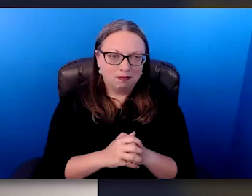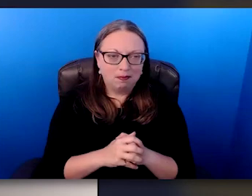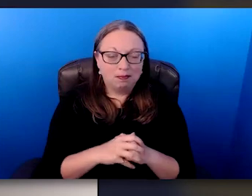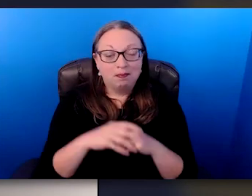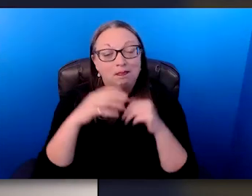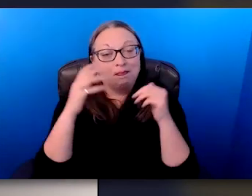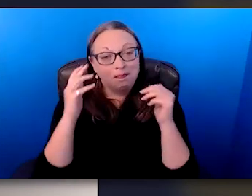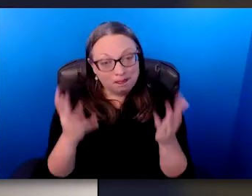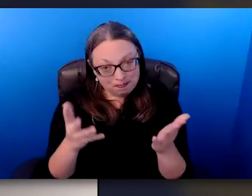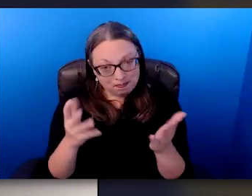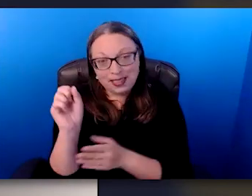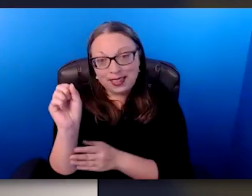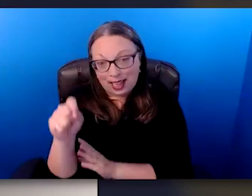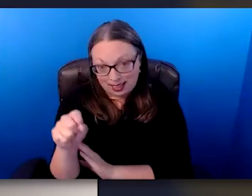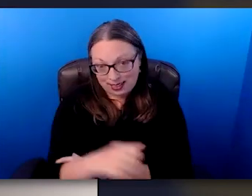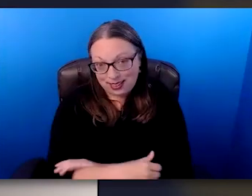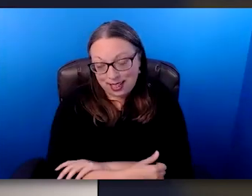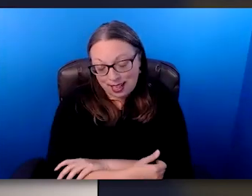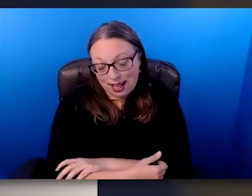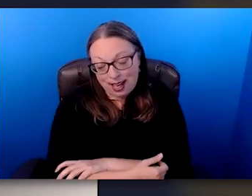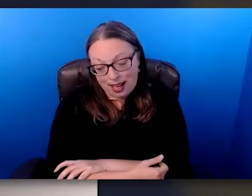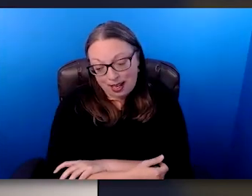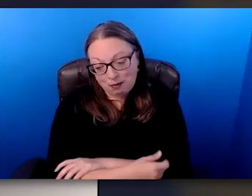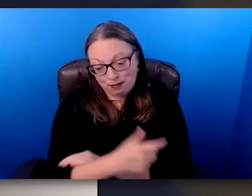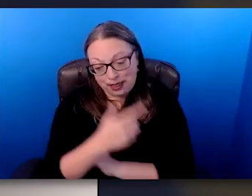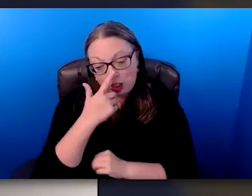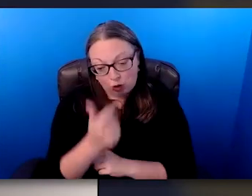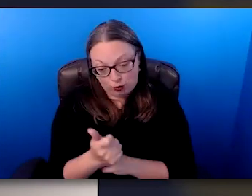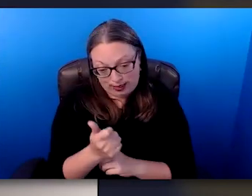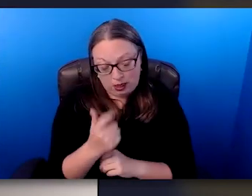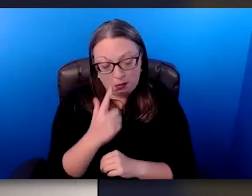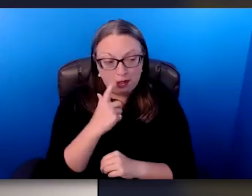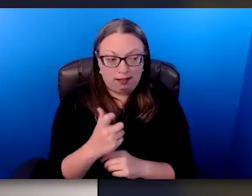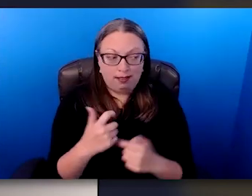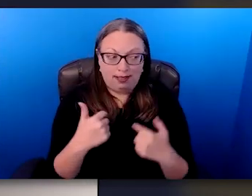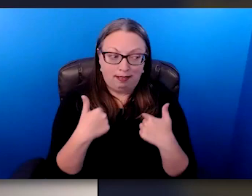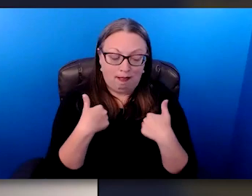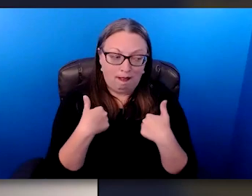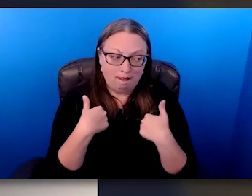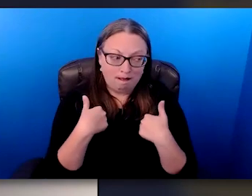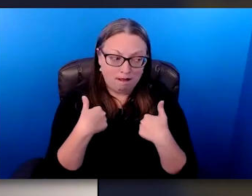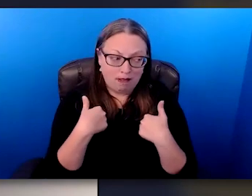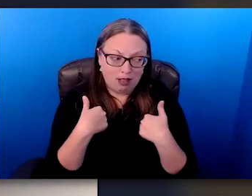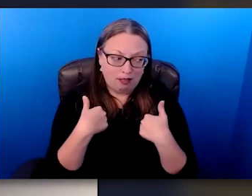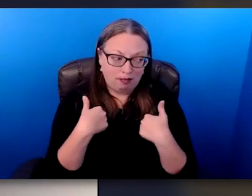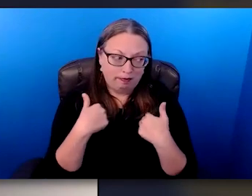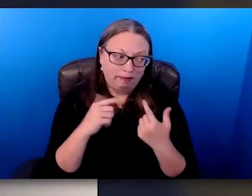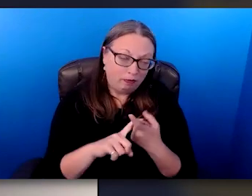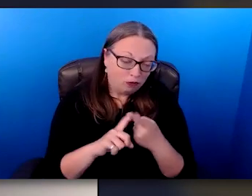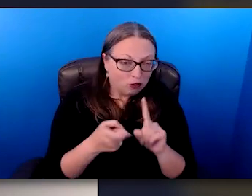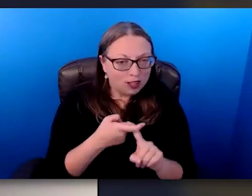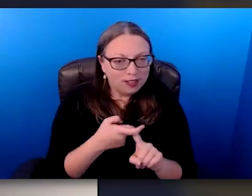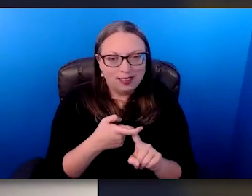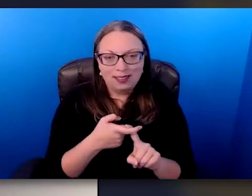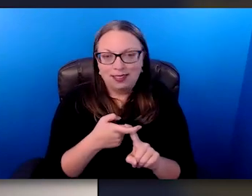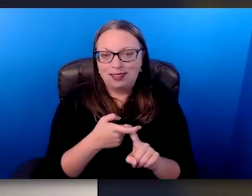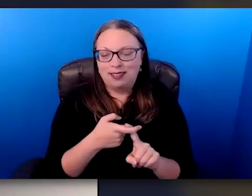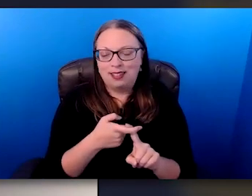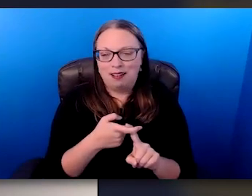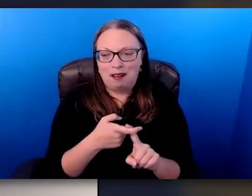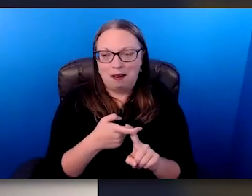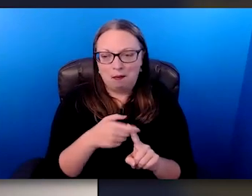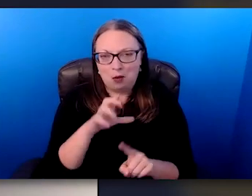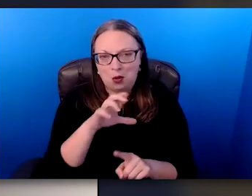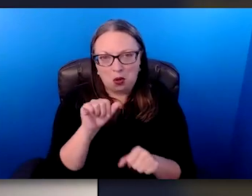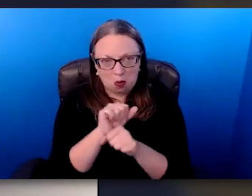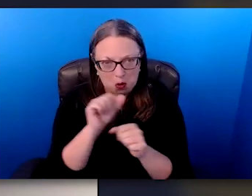Yes, I hear you. And it's interesting because I have friends and colleagues who are contract faculty, many other